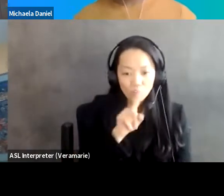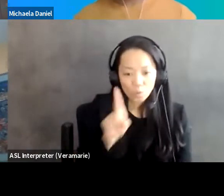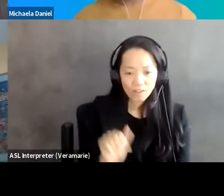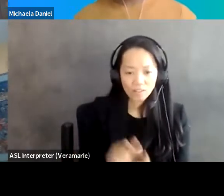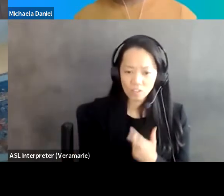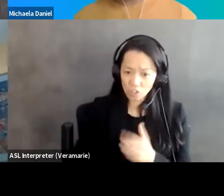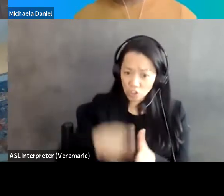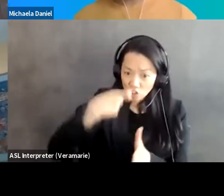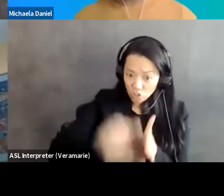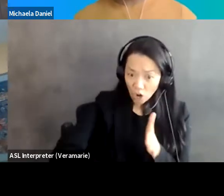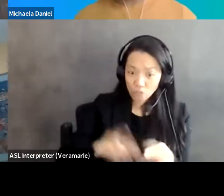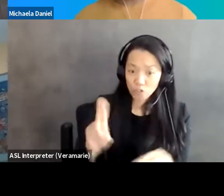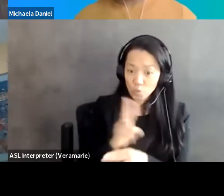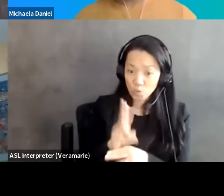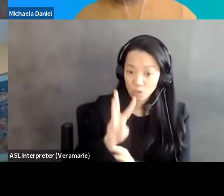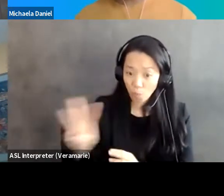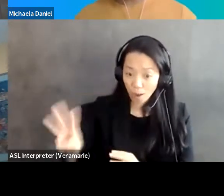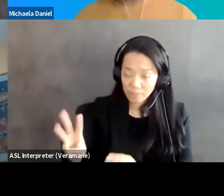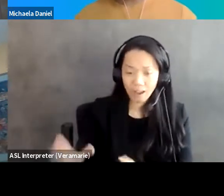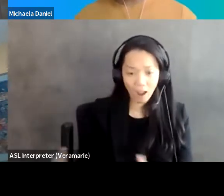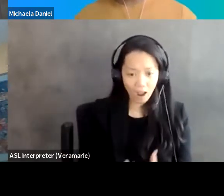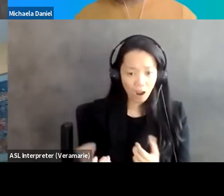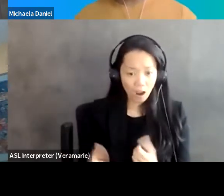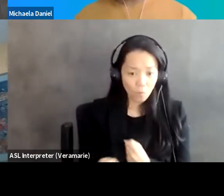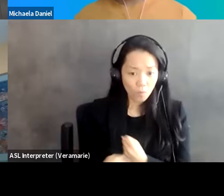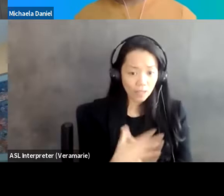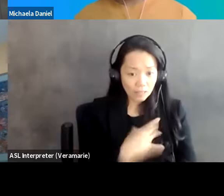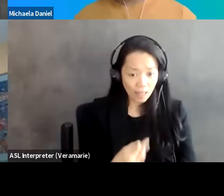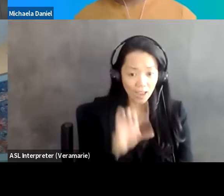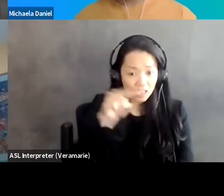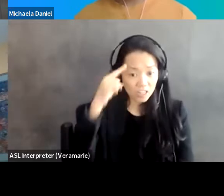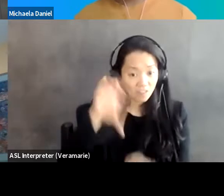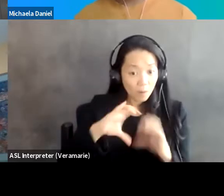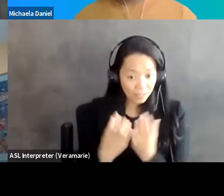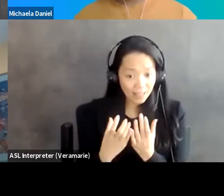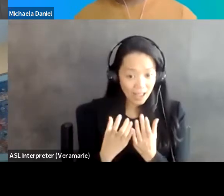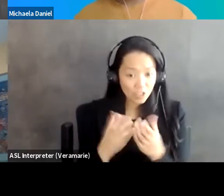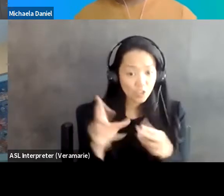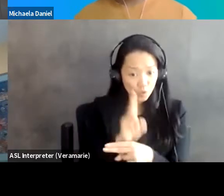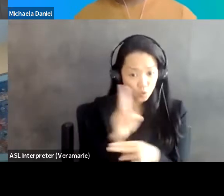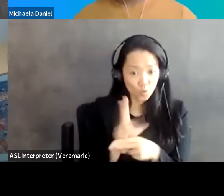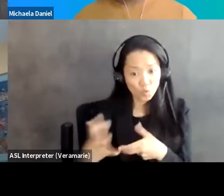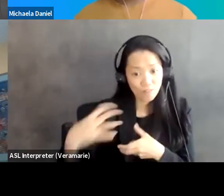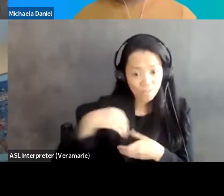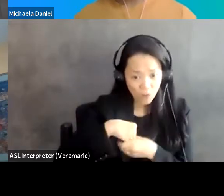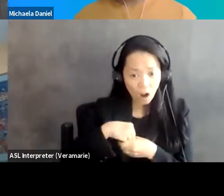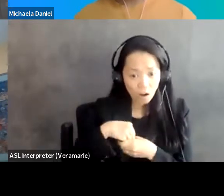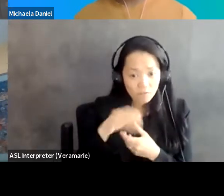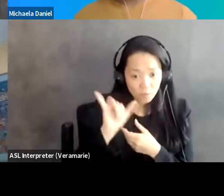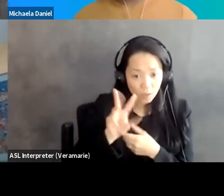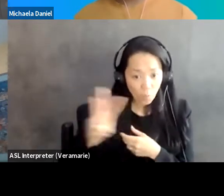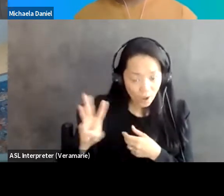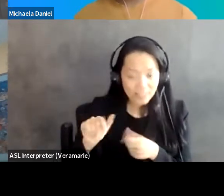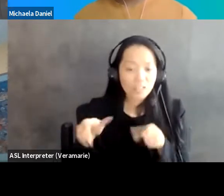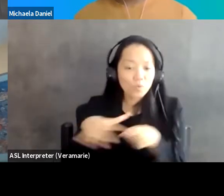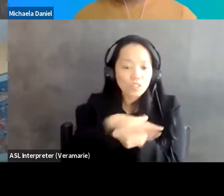for using the site? Would love to let government classes and schools get involved as well as our